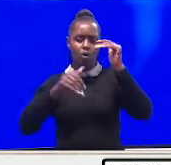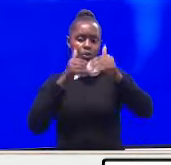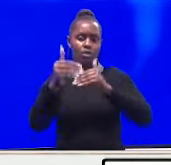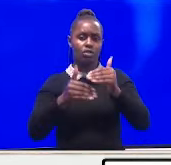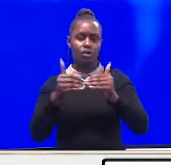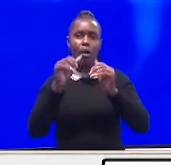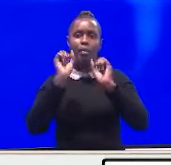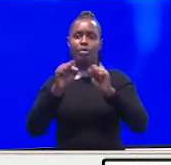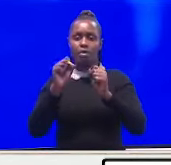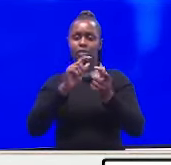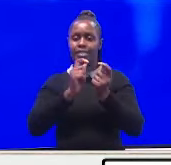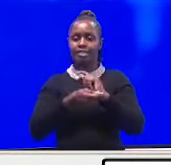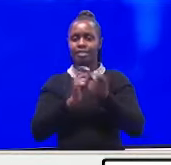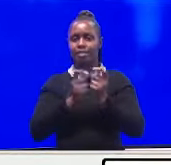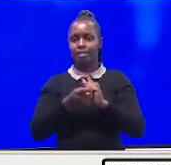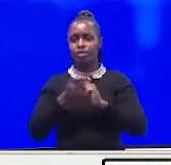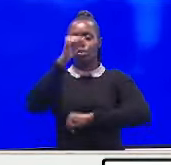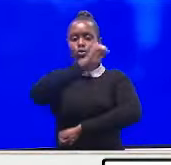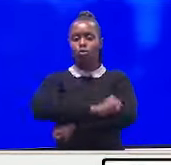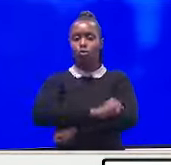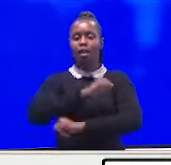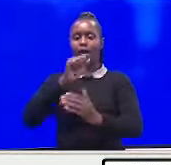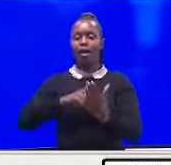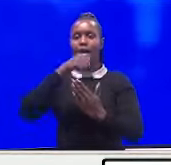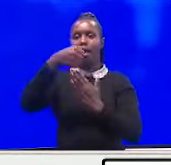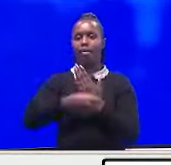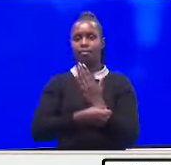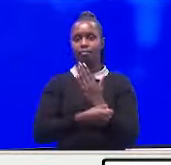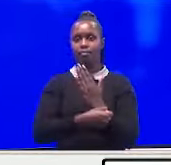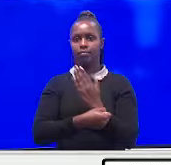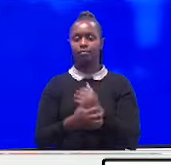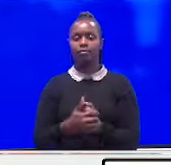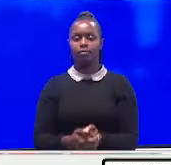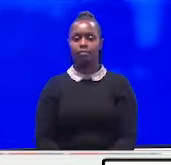be changes in the school calendar. Anastasia Mkabi, TV 47.